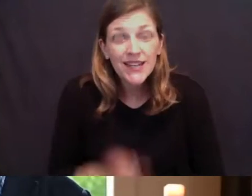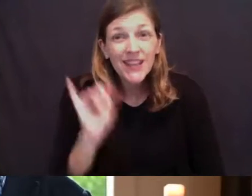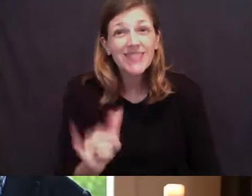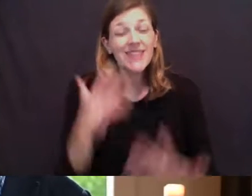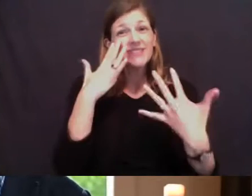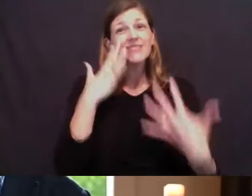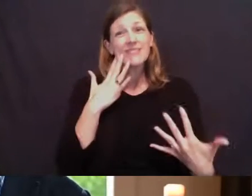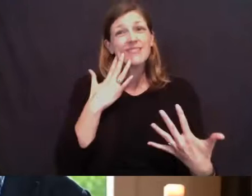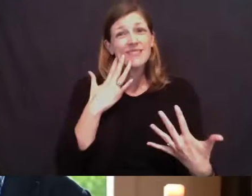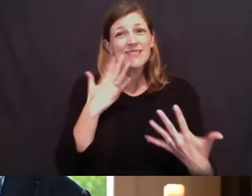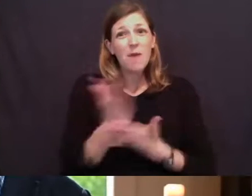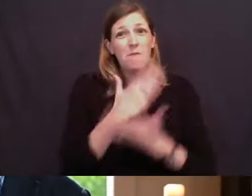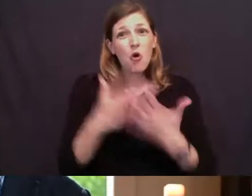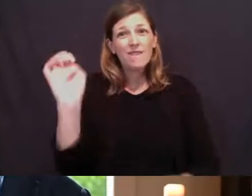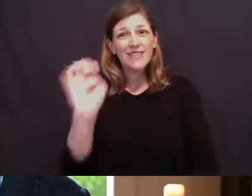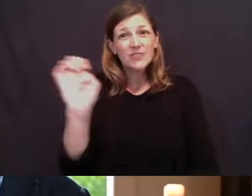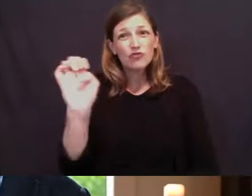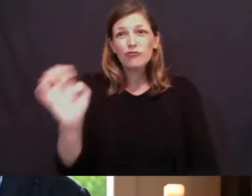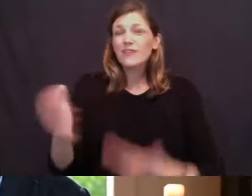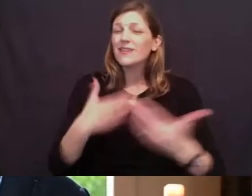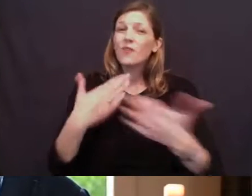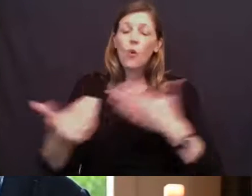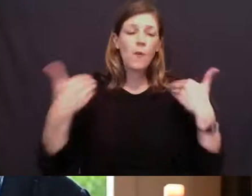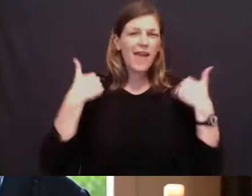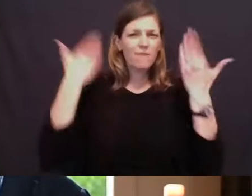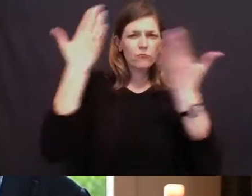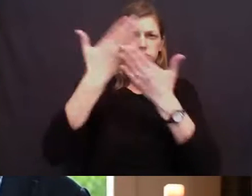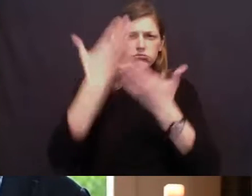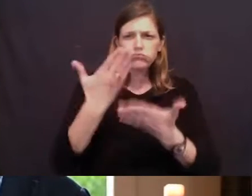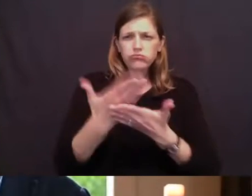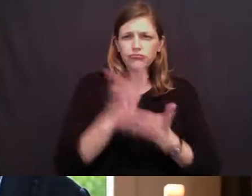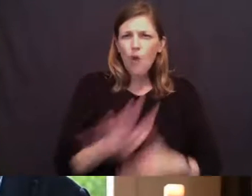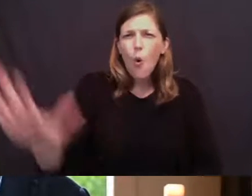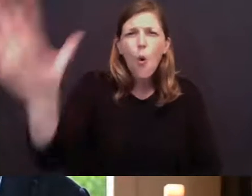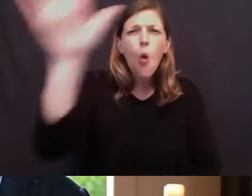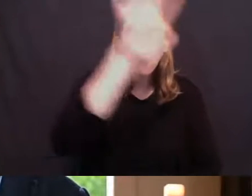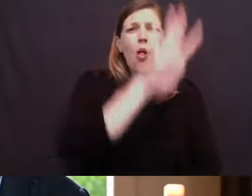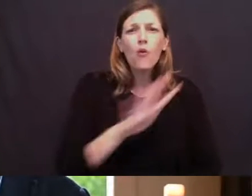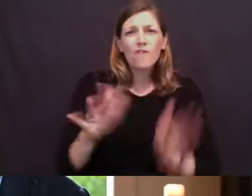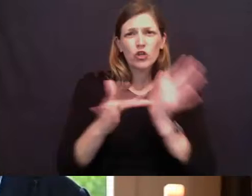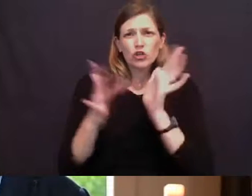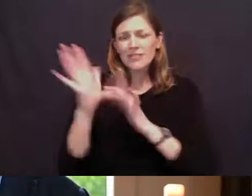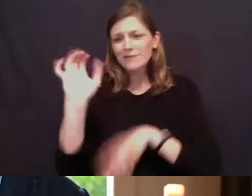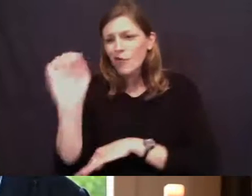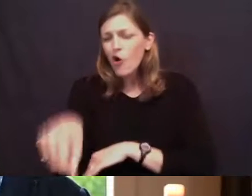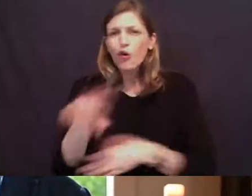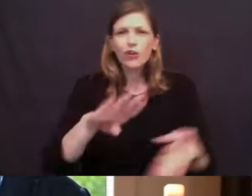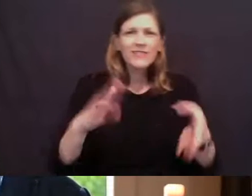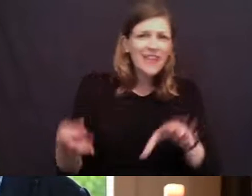part of Easter. Is that even though we have proof all over the place that Jesus conquered death in a grave, we see it